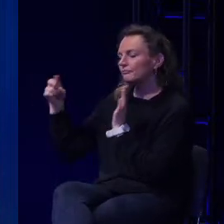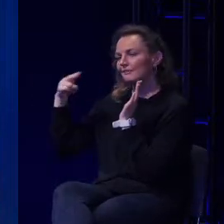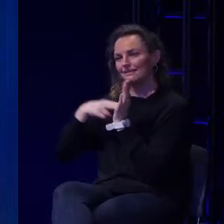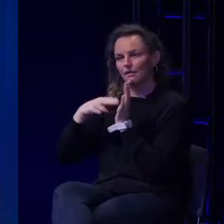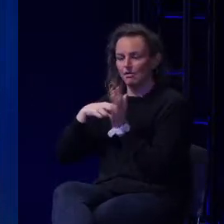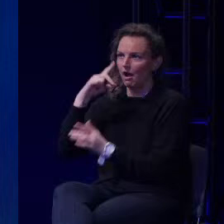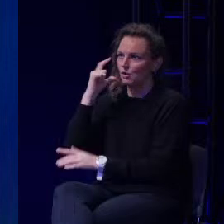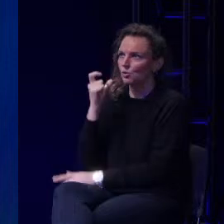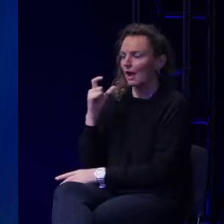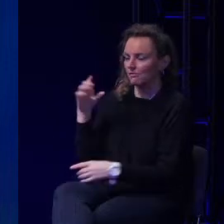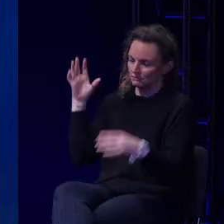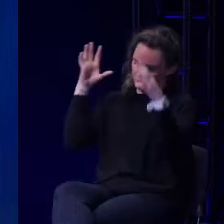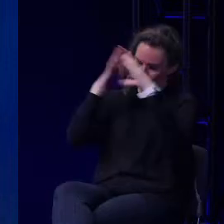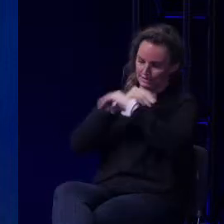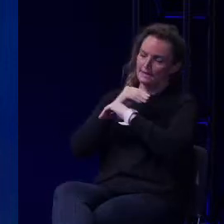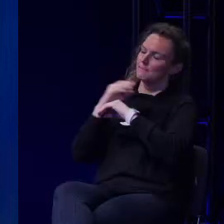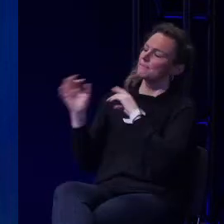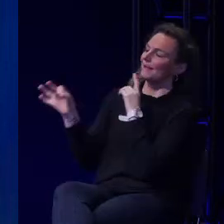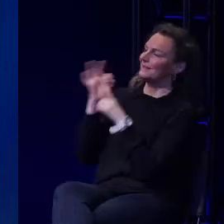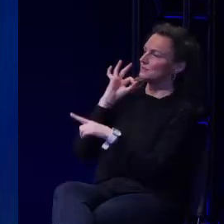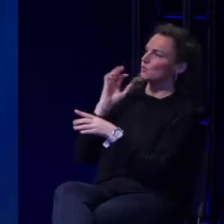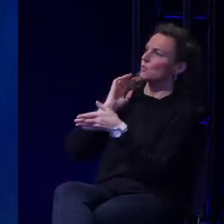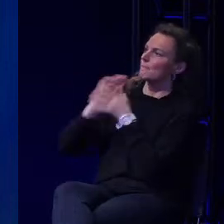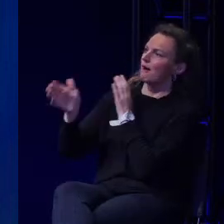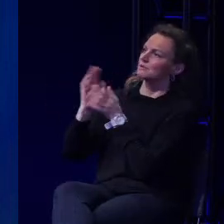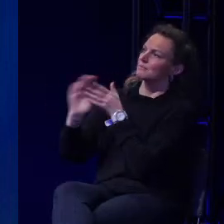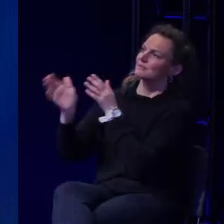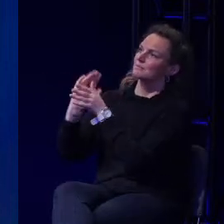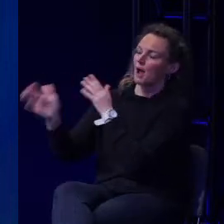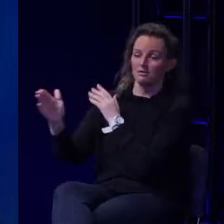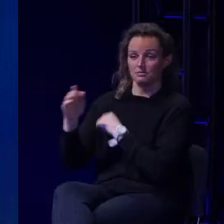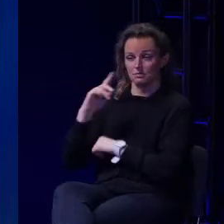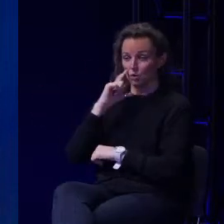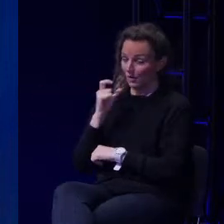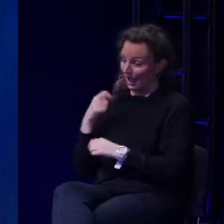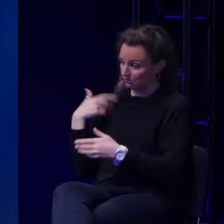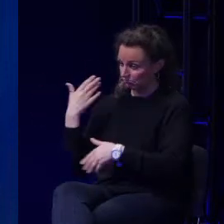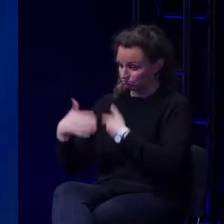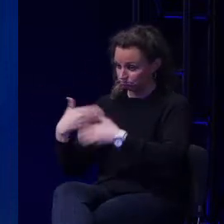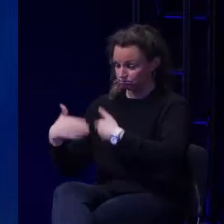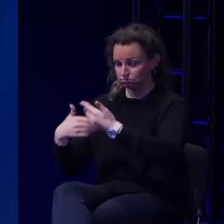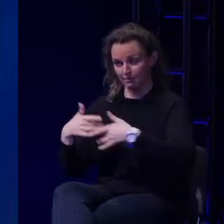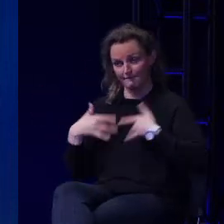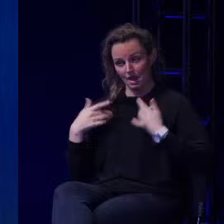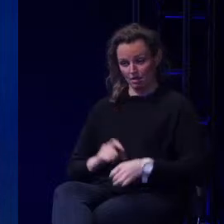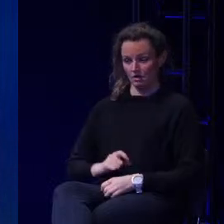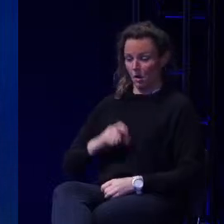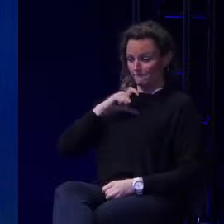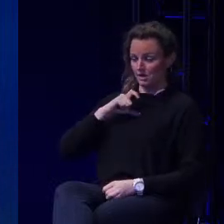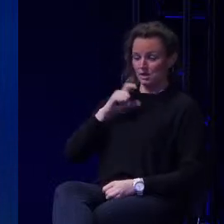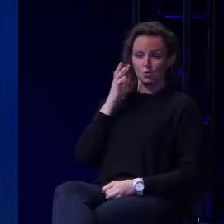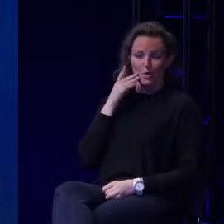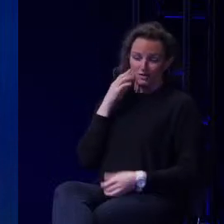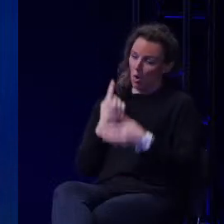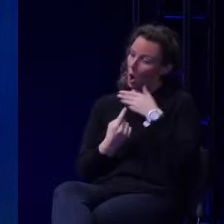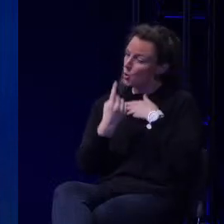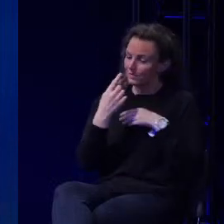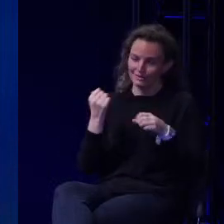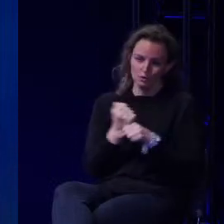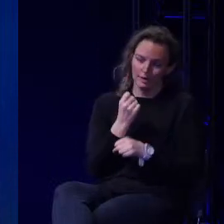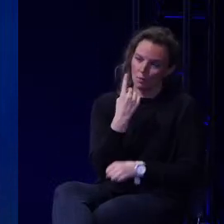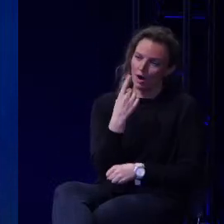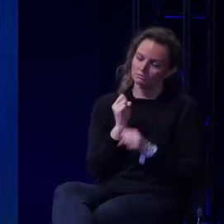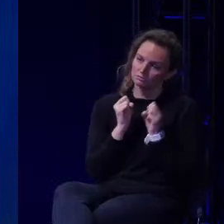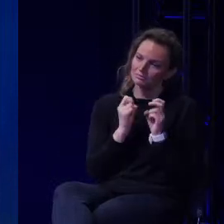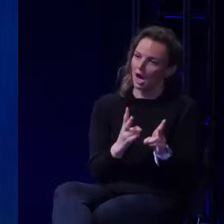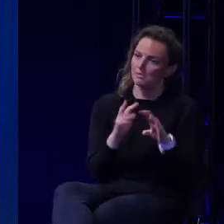Like, I think you can get to that point if you find you're only doing that kind of work. And so, you know,